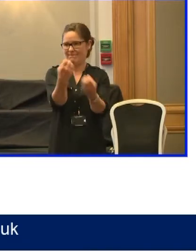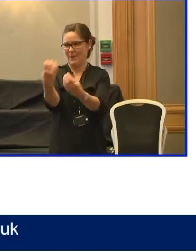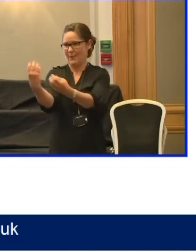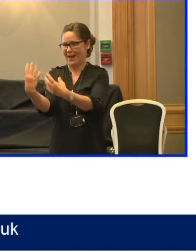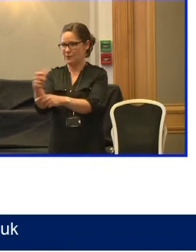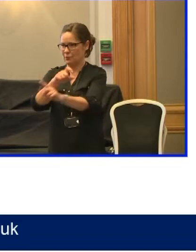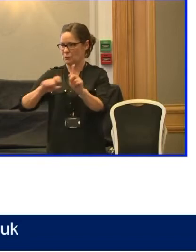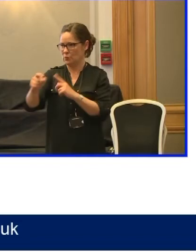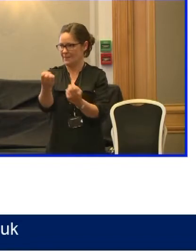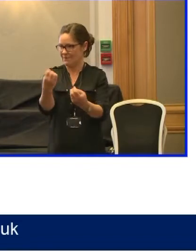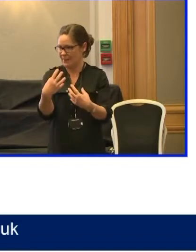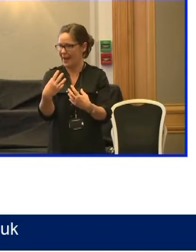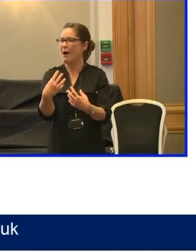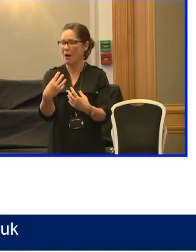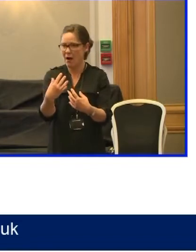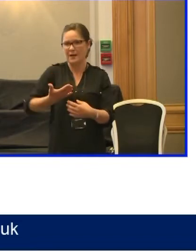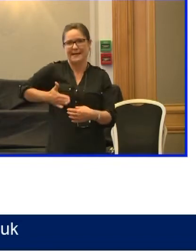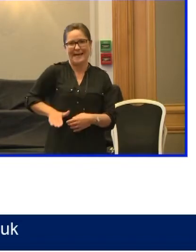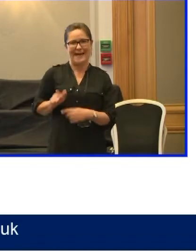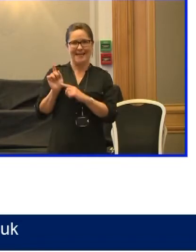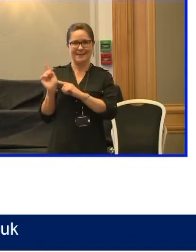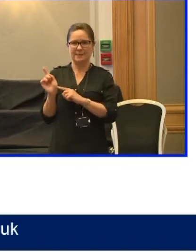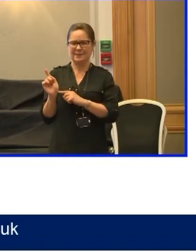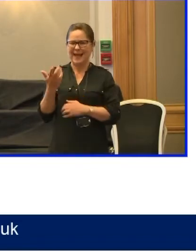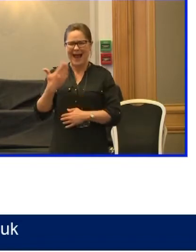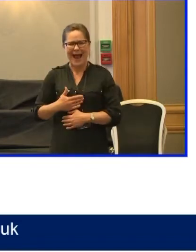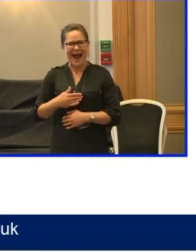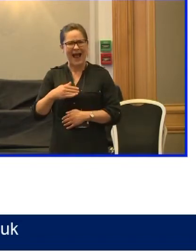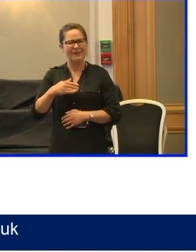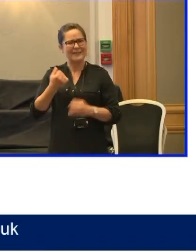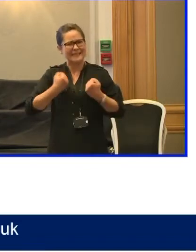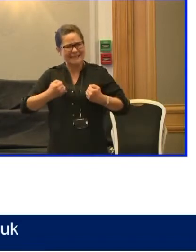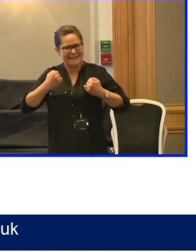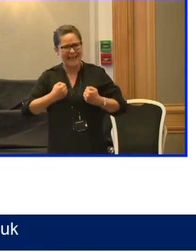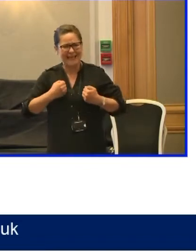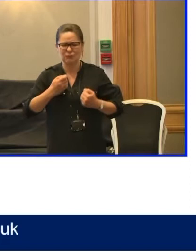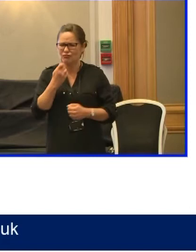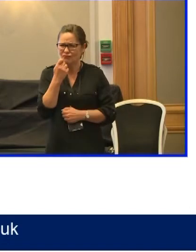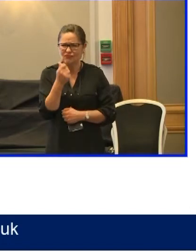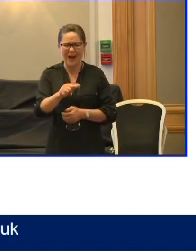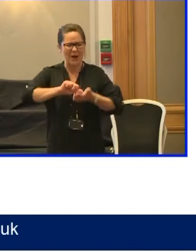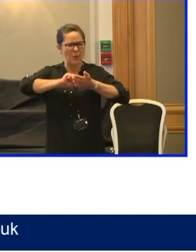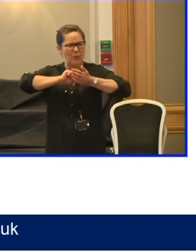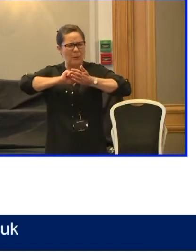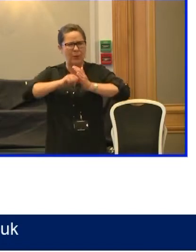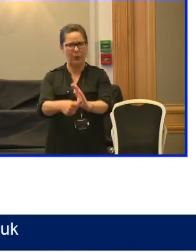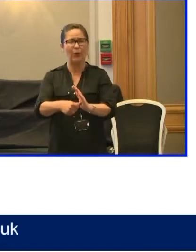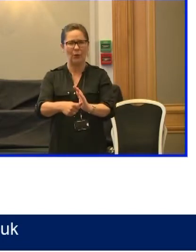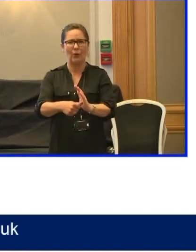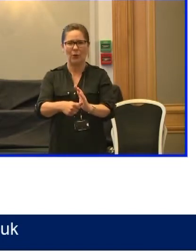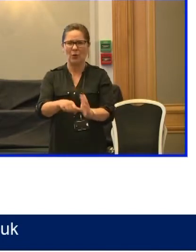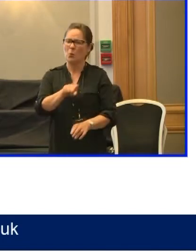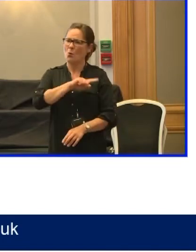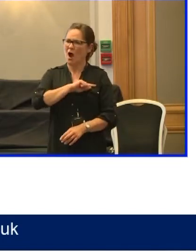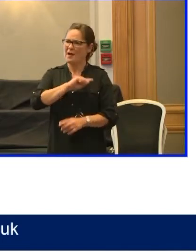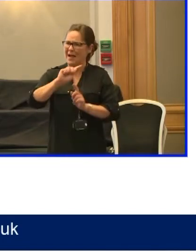from the community. Living with a rare disease is hard, and it's made harder because of the nuances and the specific